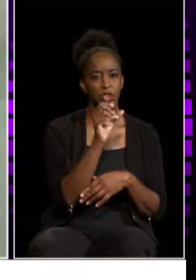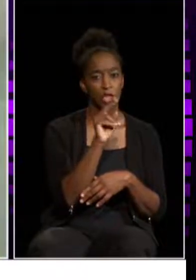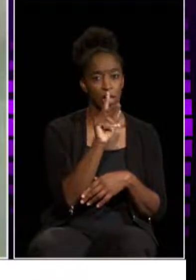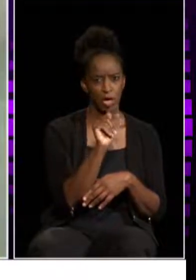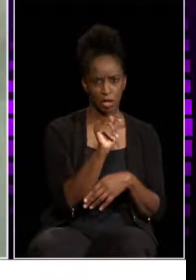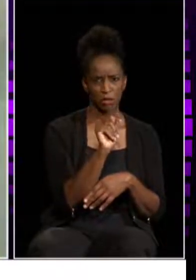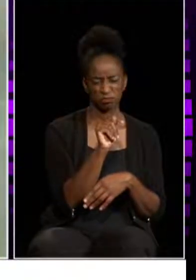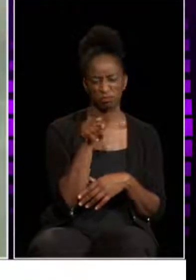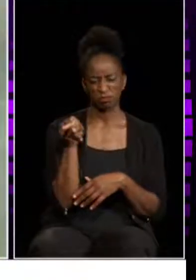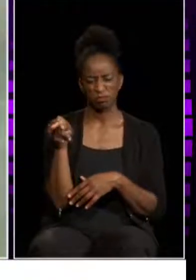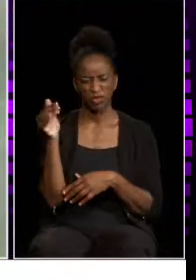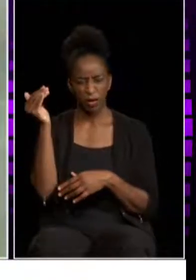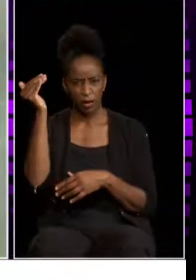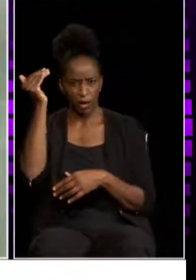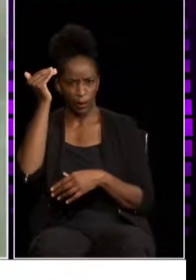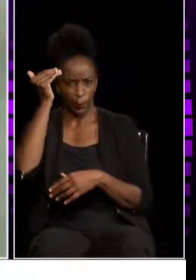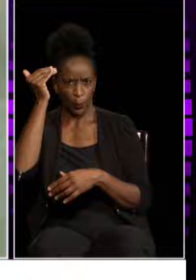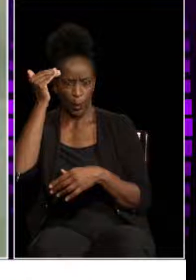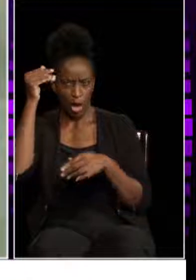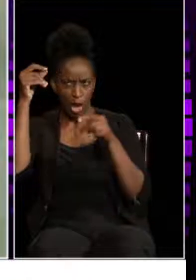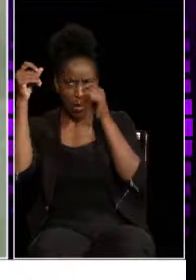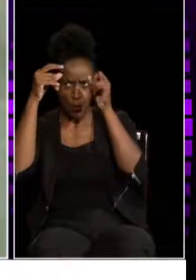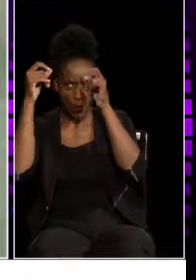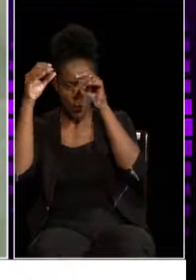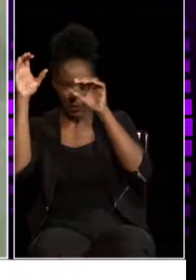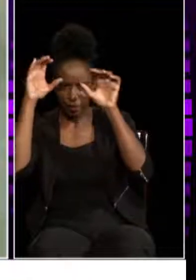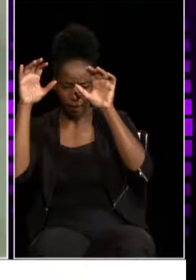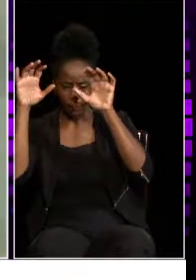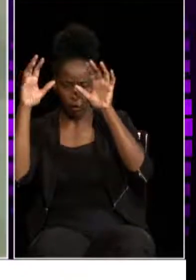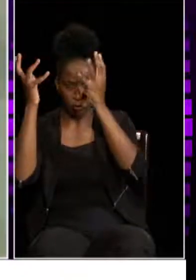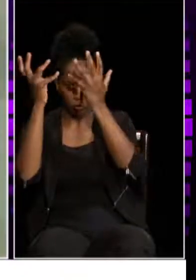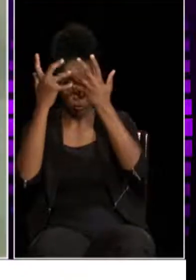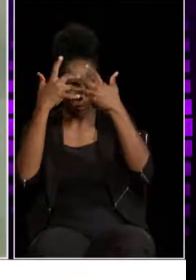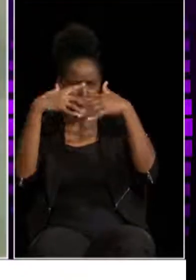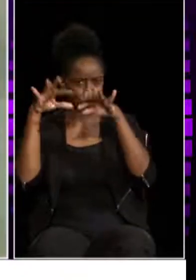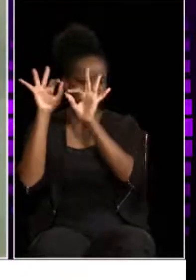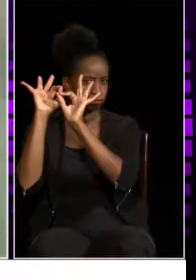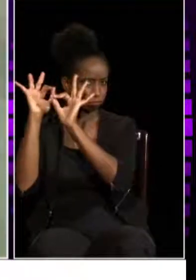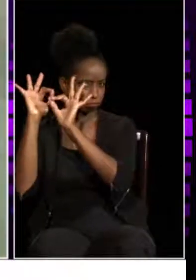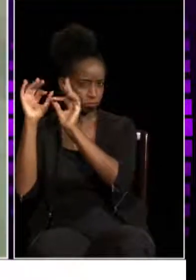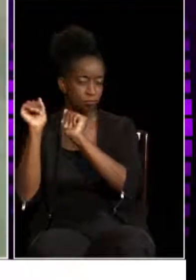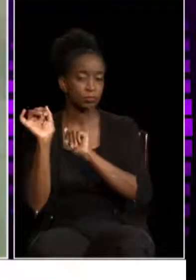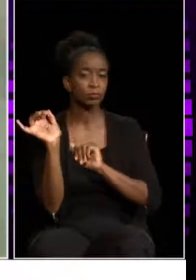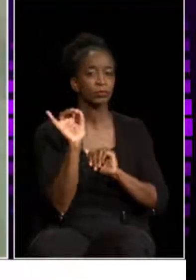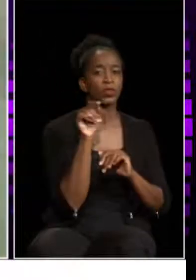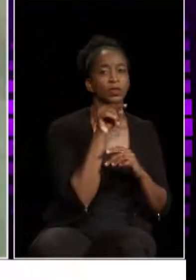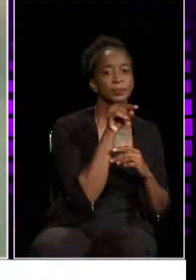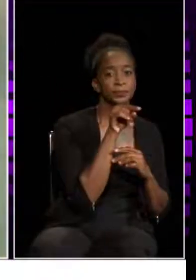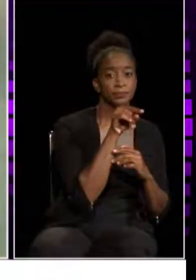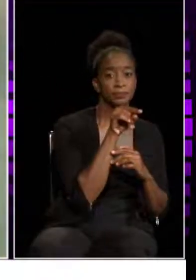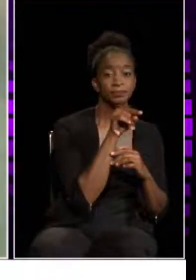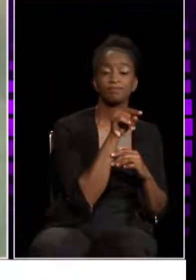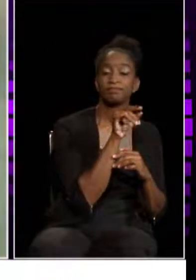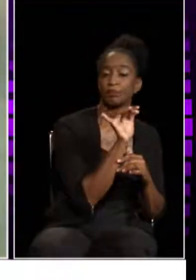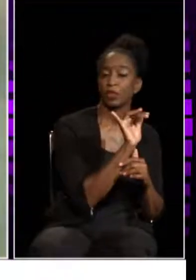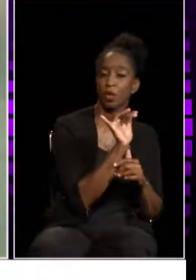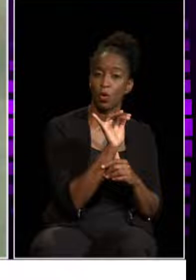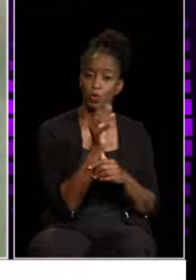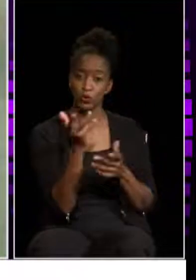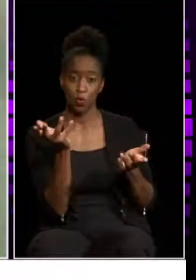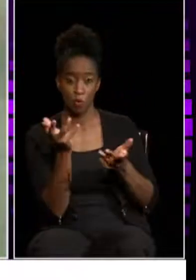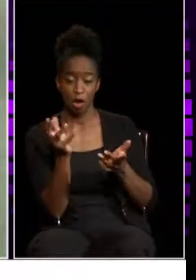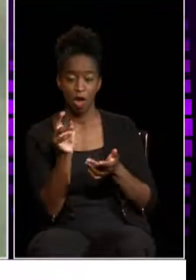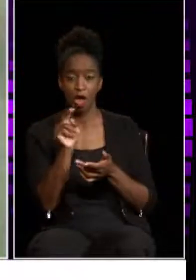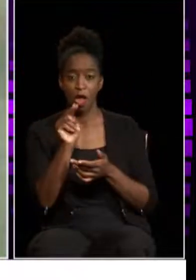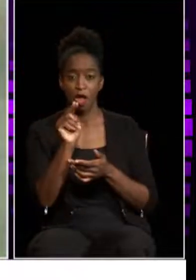the spectrum. But I also want to add a new point in there where we're talking about something called neurodiversity. where we can appreciate